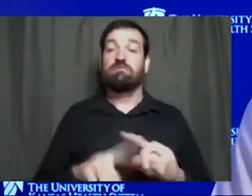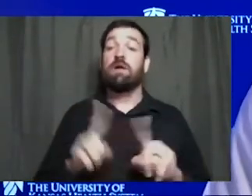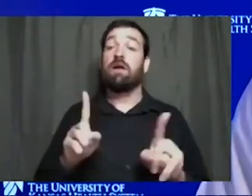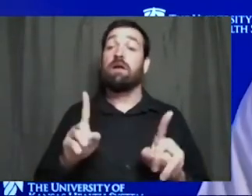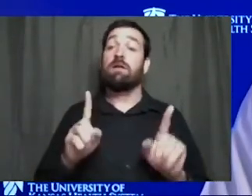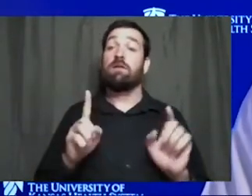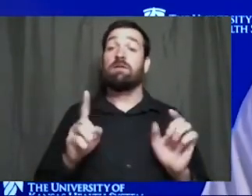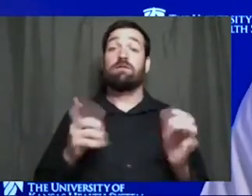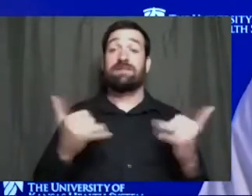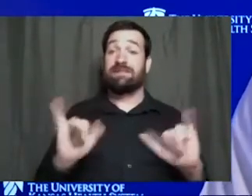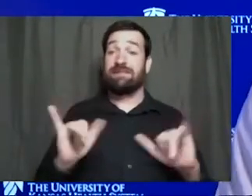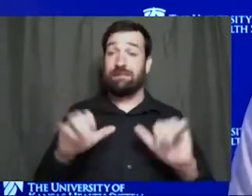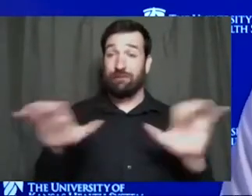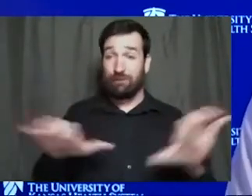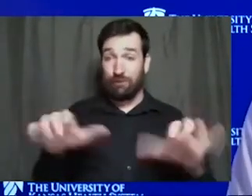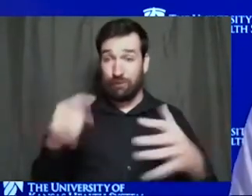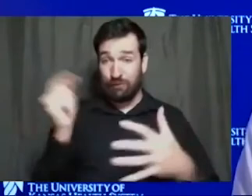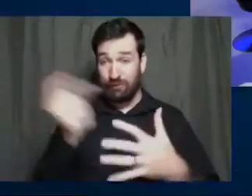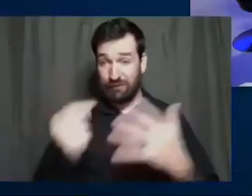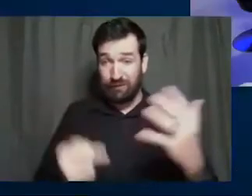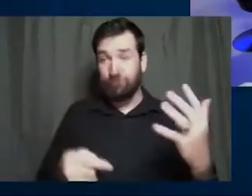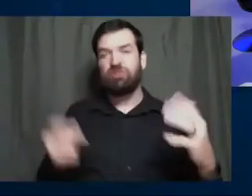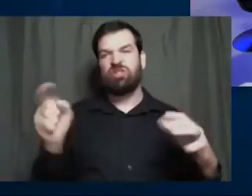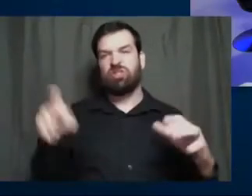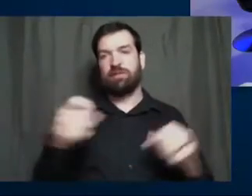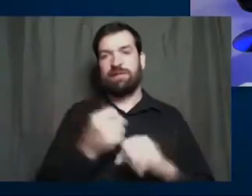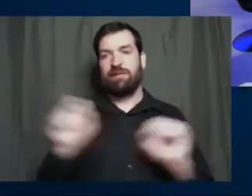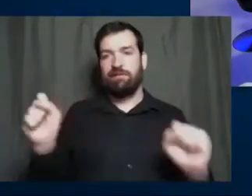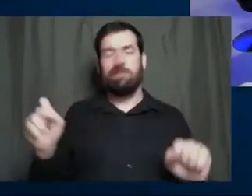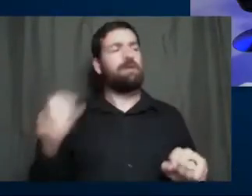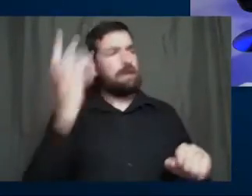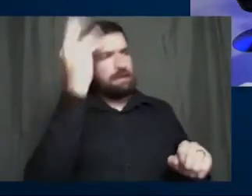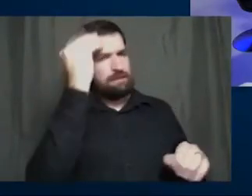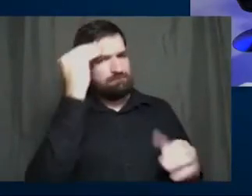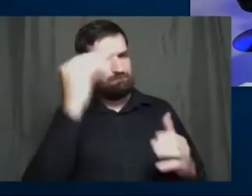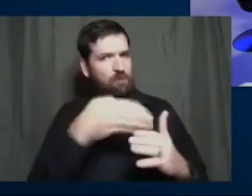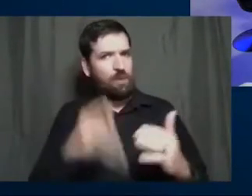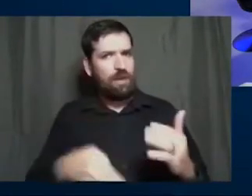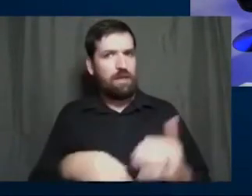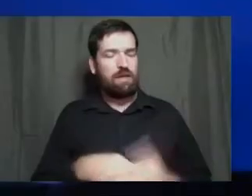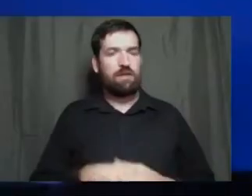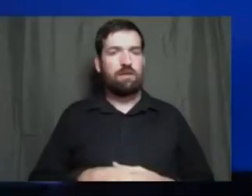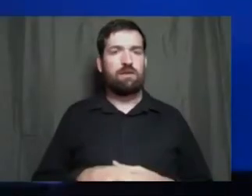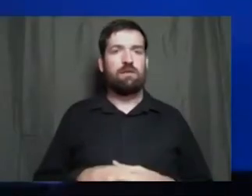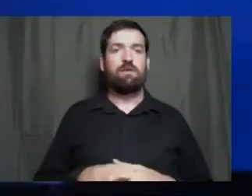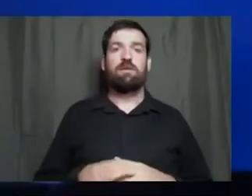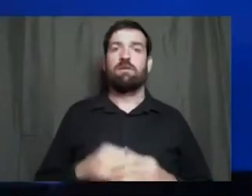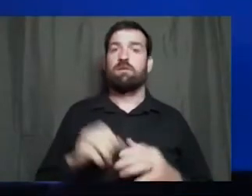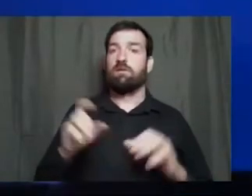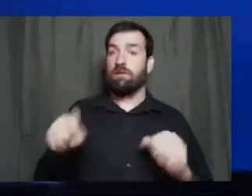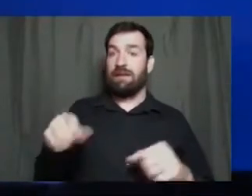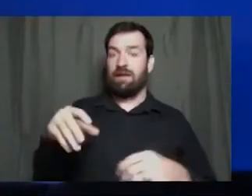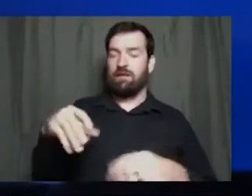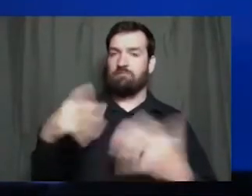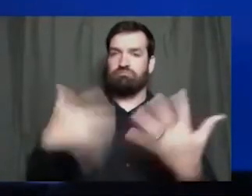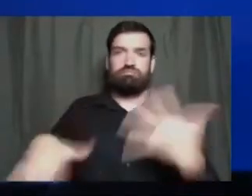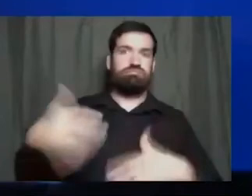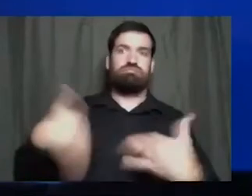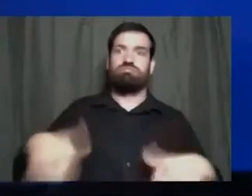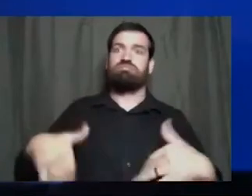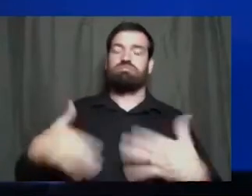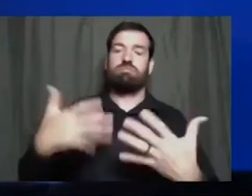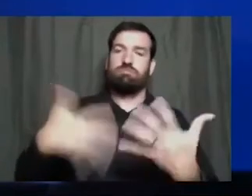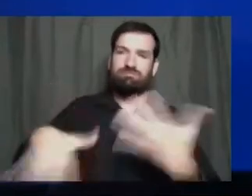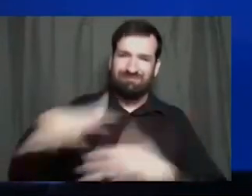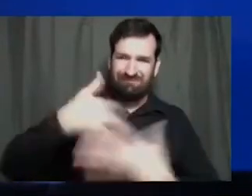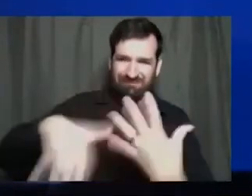things, you really should be safe. Here's what I was thinking over the weekend. You know, I can go to a crowded indoor restaurant with nobody masked, or I can go